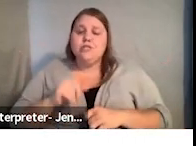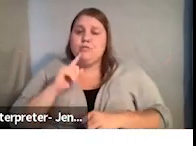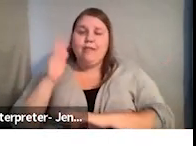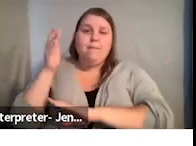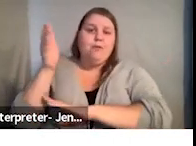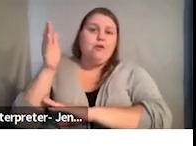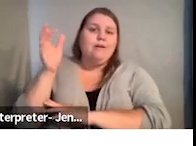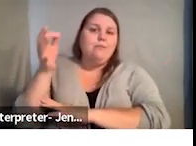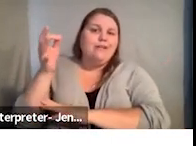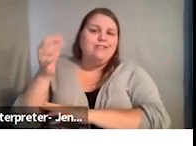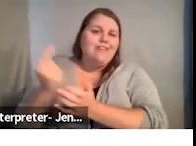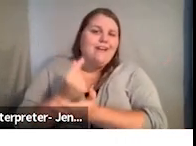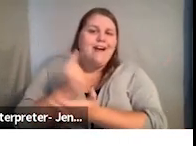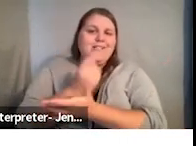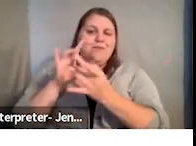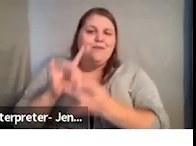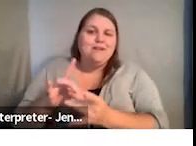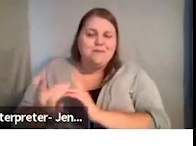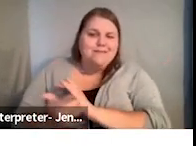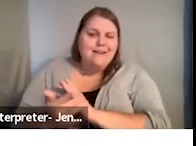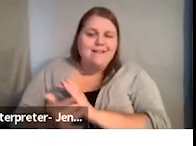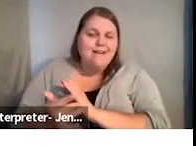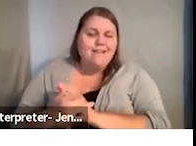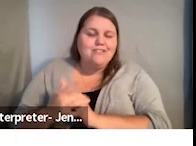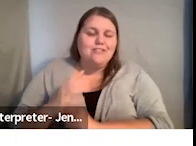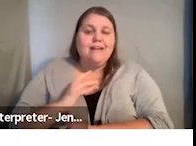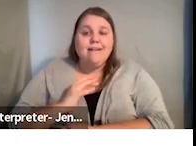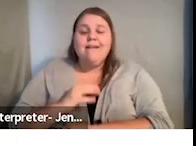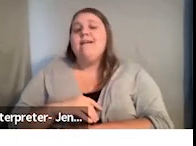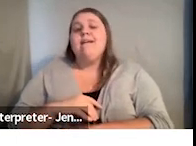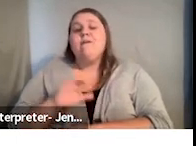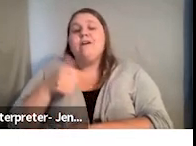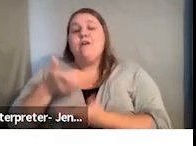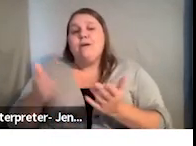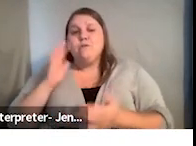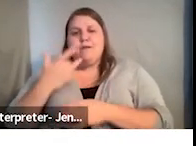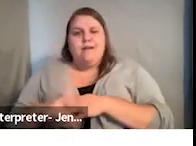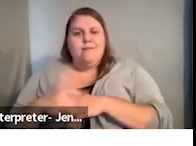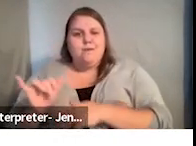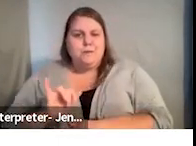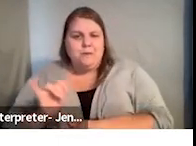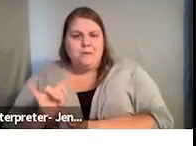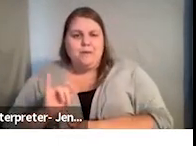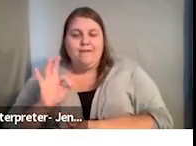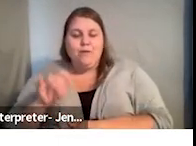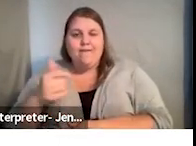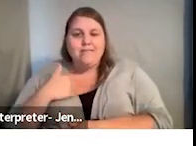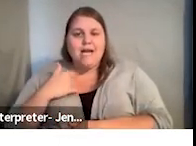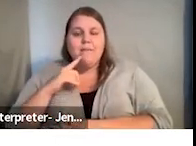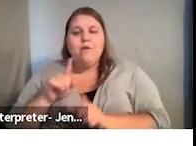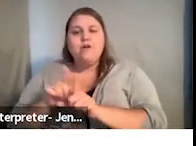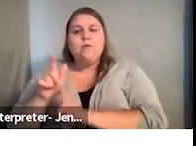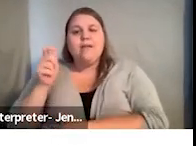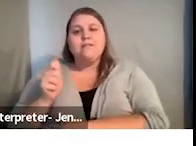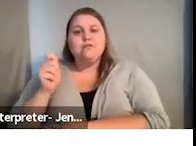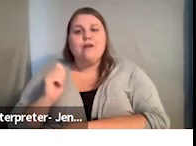of technology. And there's other resources here that you can kind of look into if you have the time. And you can also subscribe to